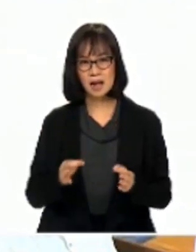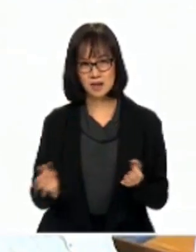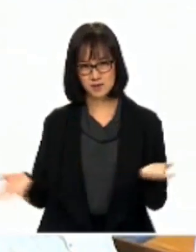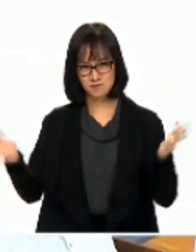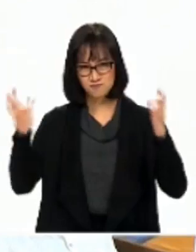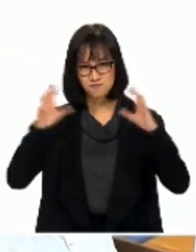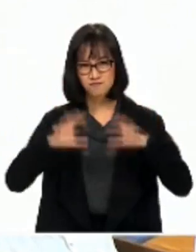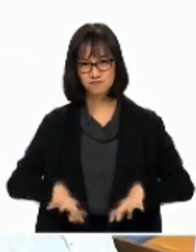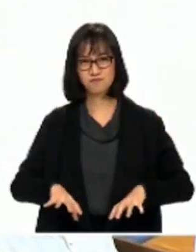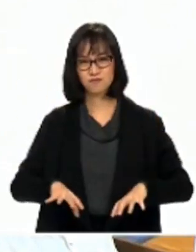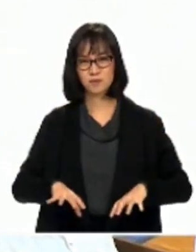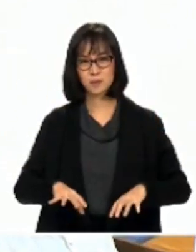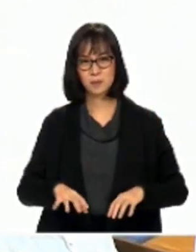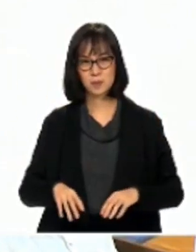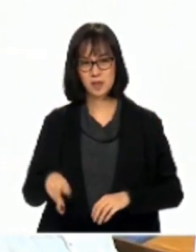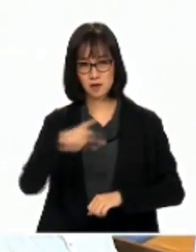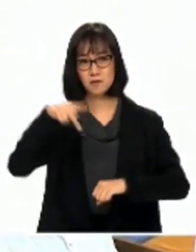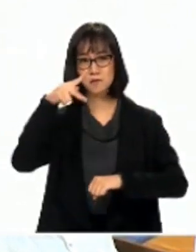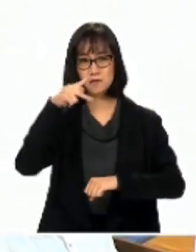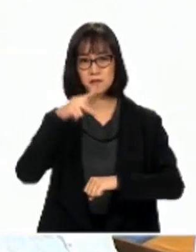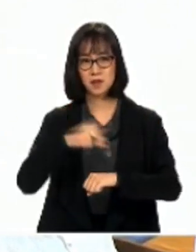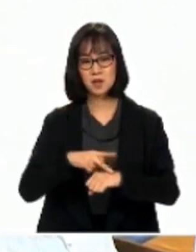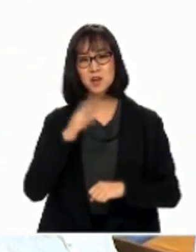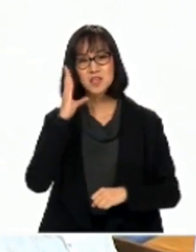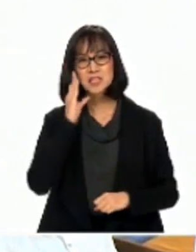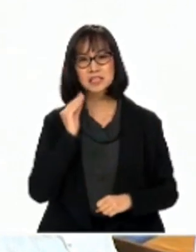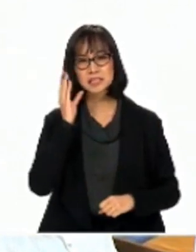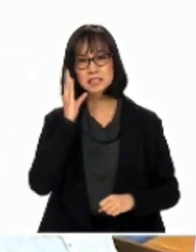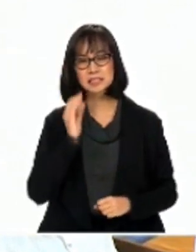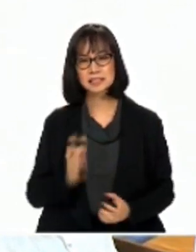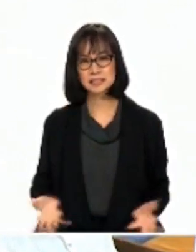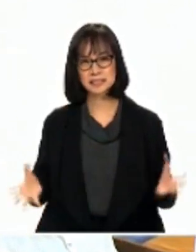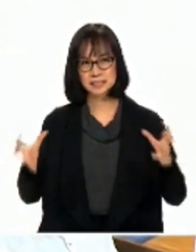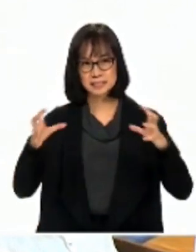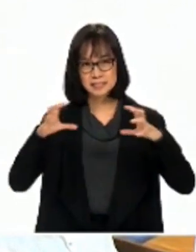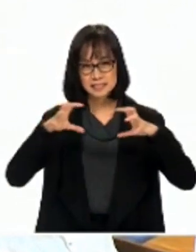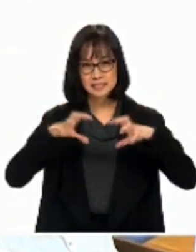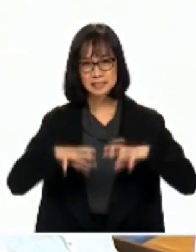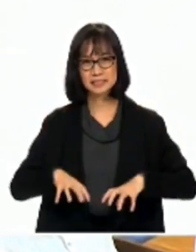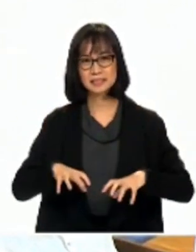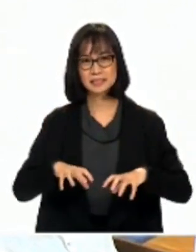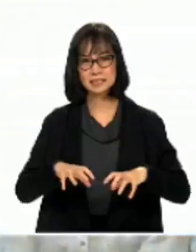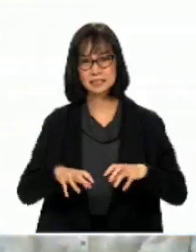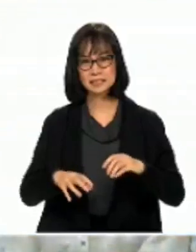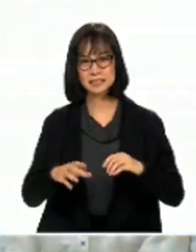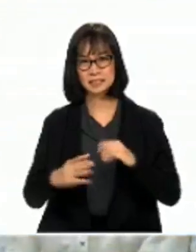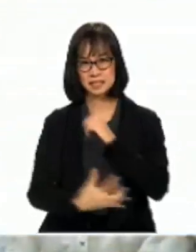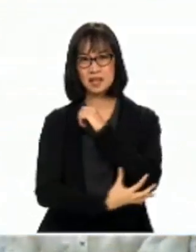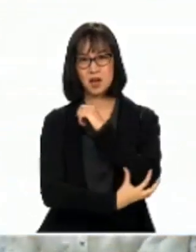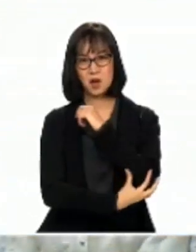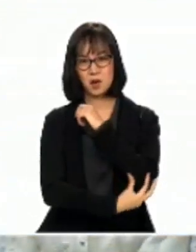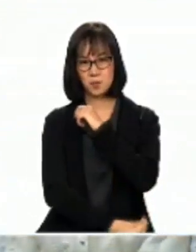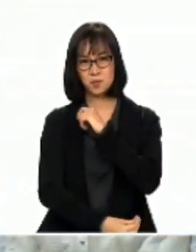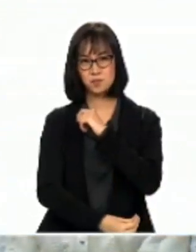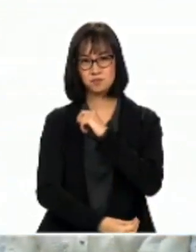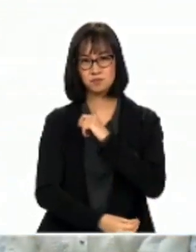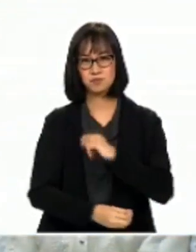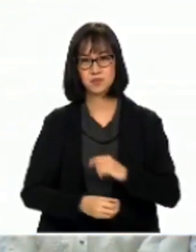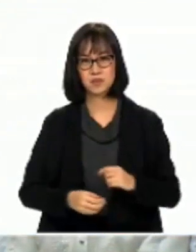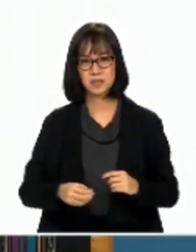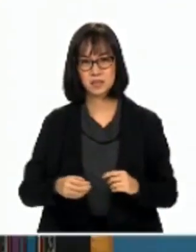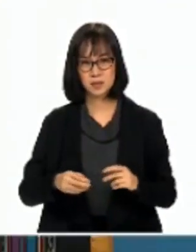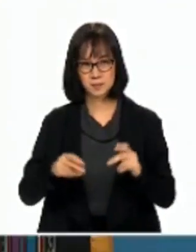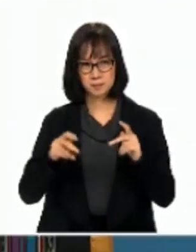Philippine experience has shown that natural disasters and are poverty creators. That is why we need